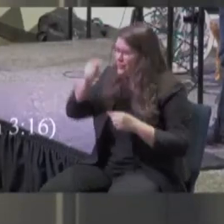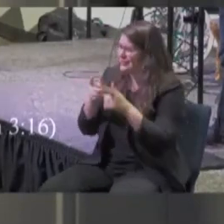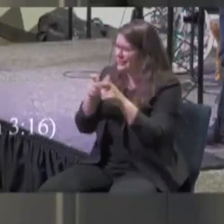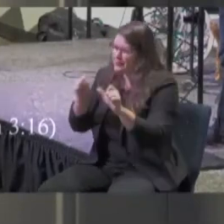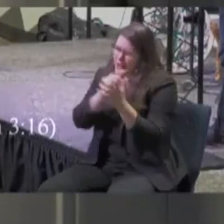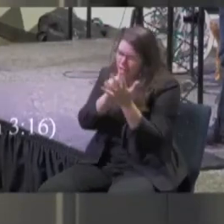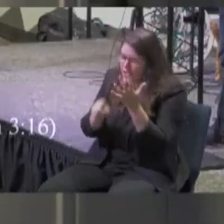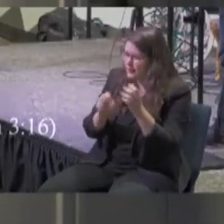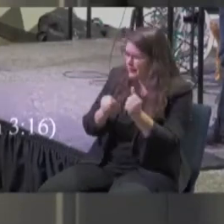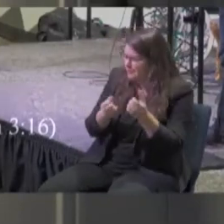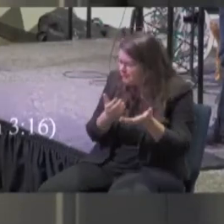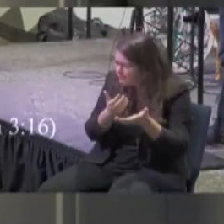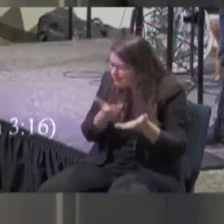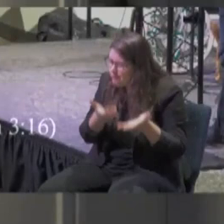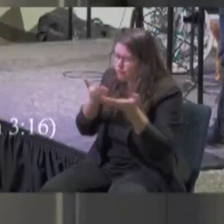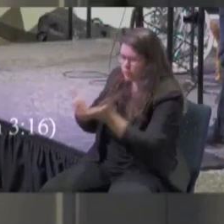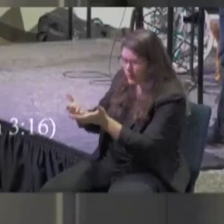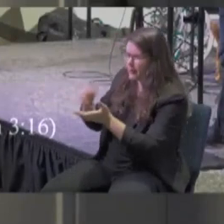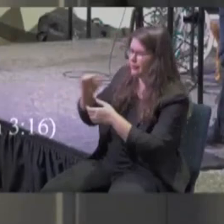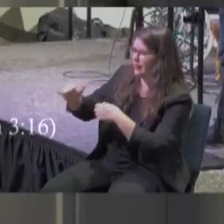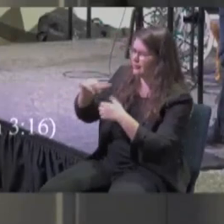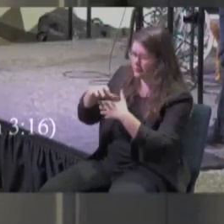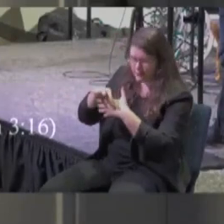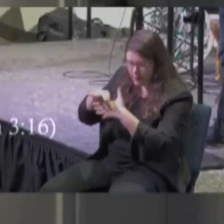project's translation choices.